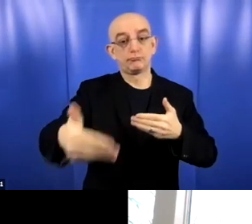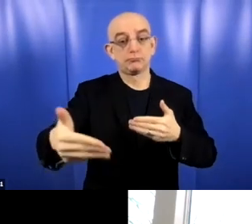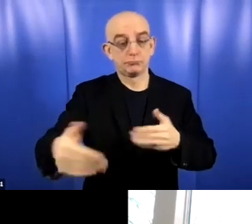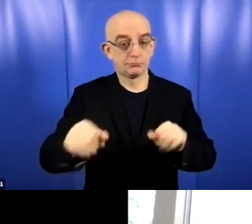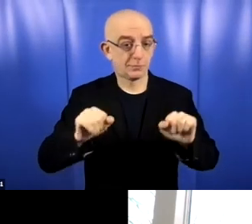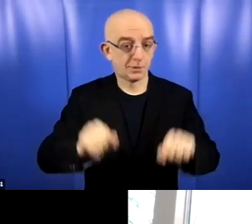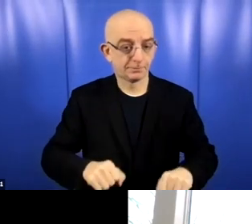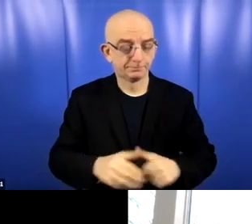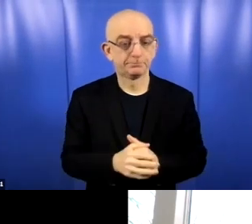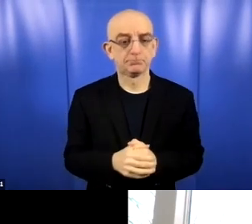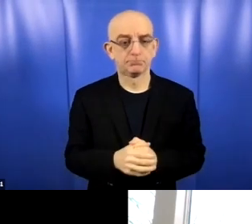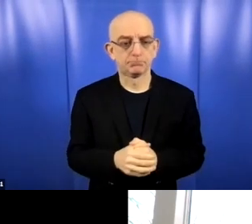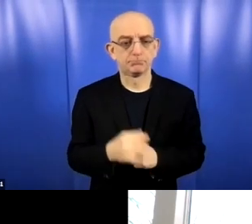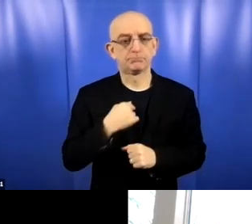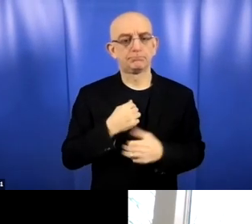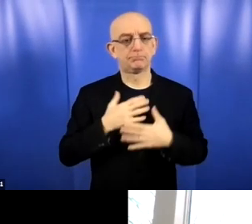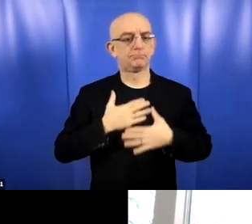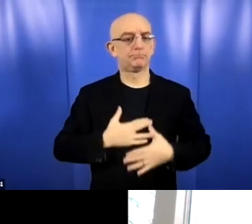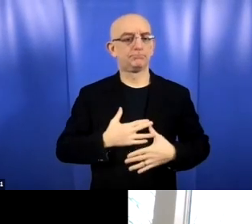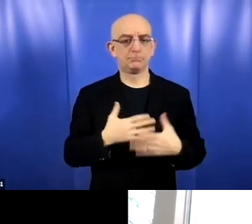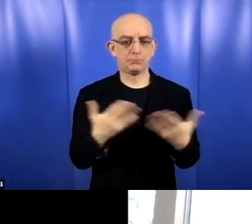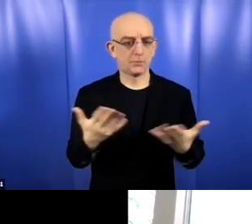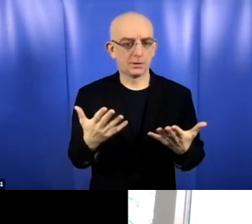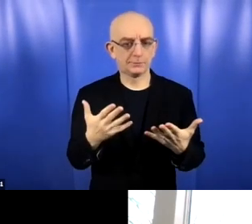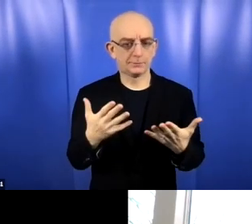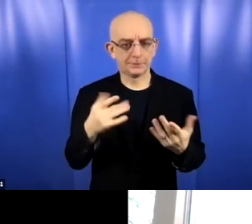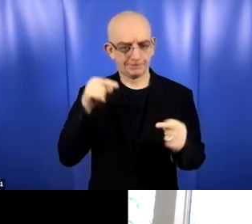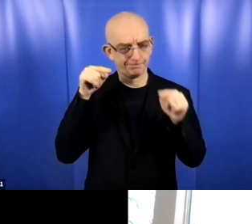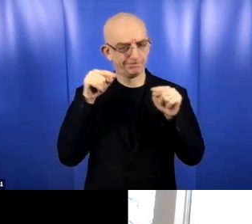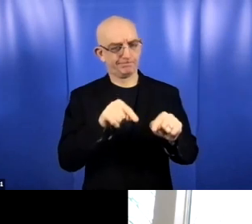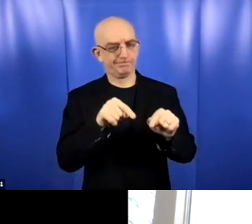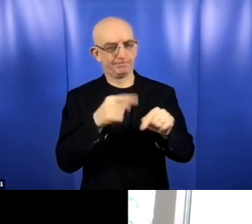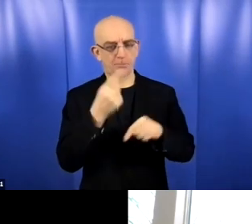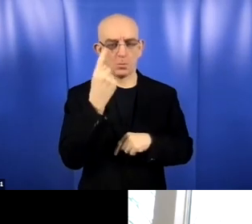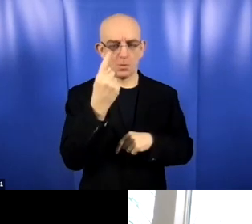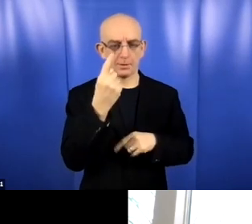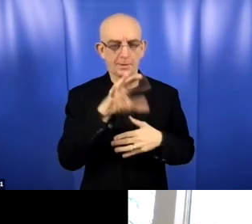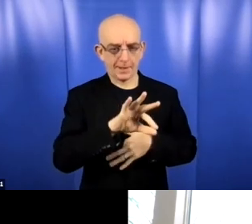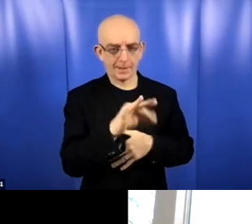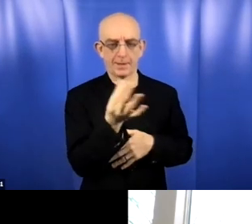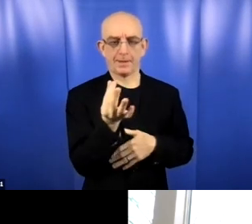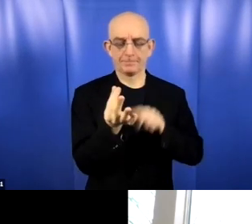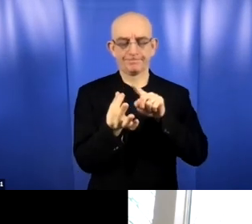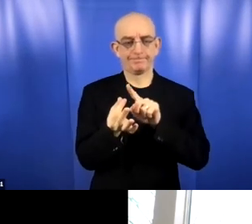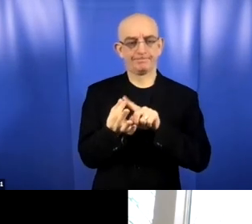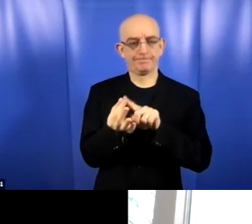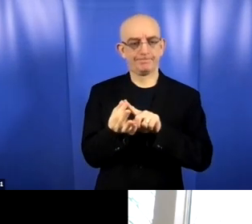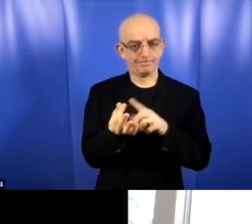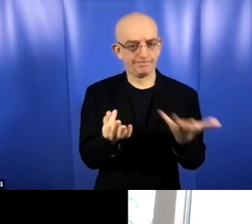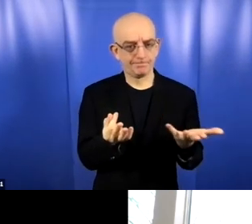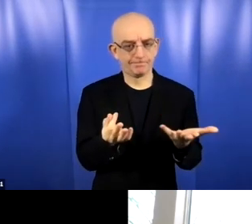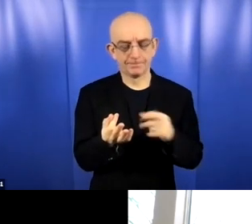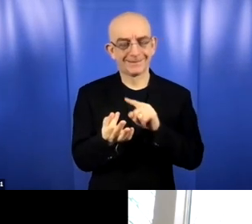the conference is really about how